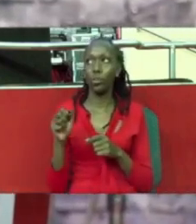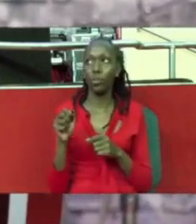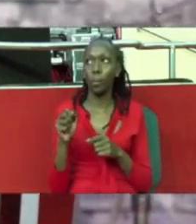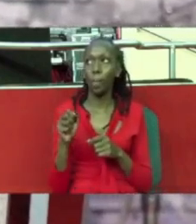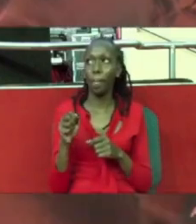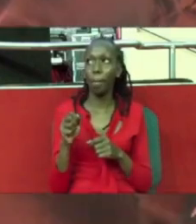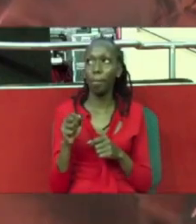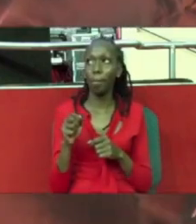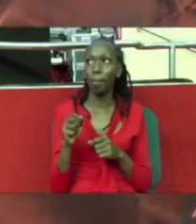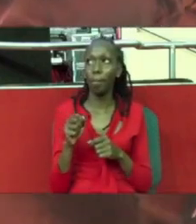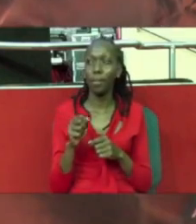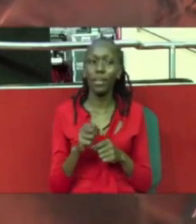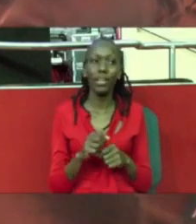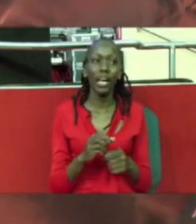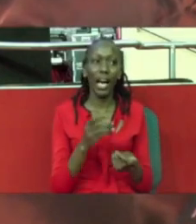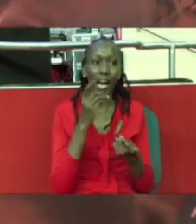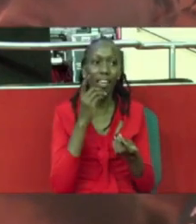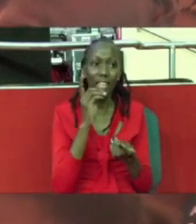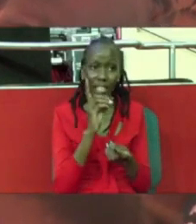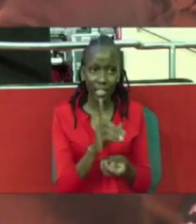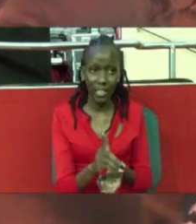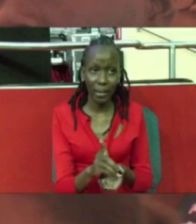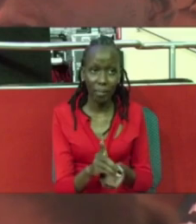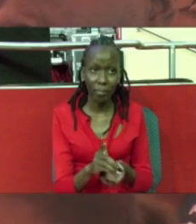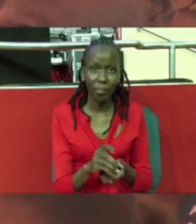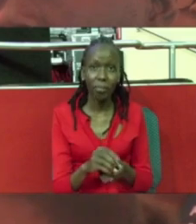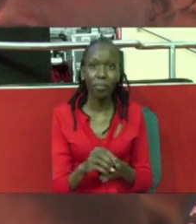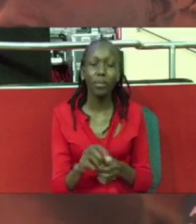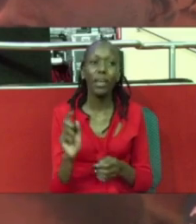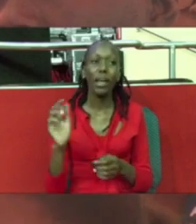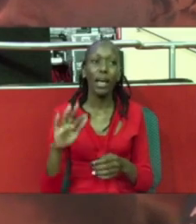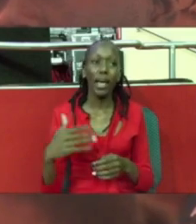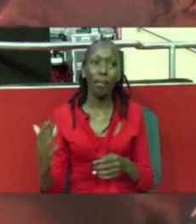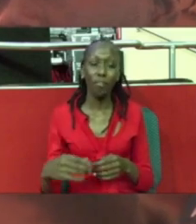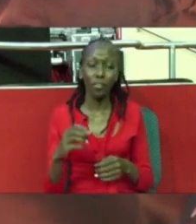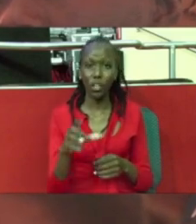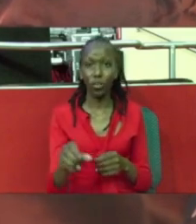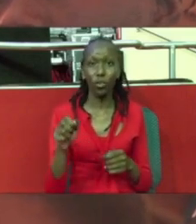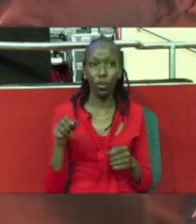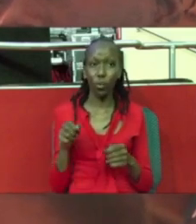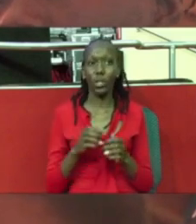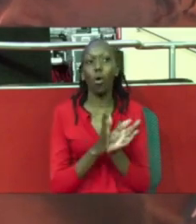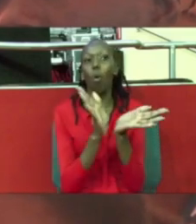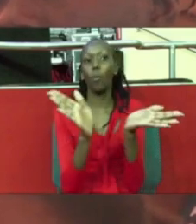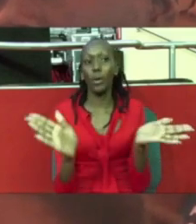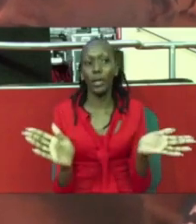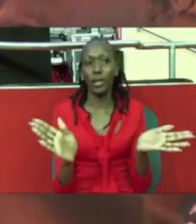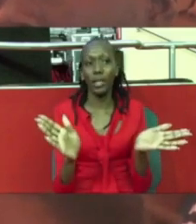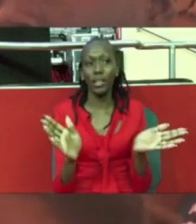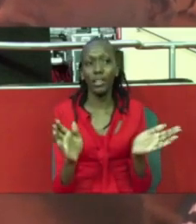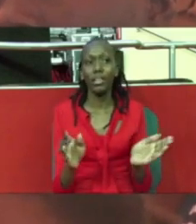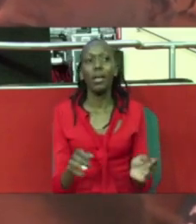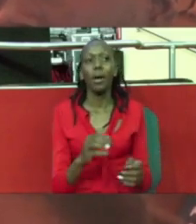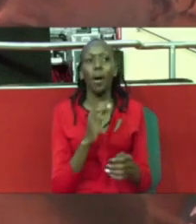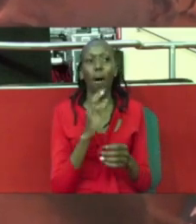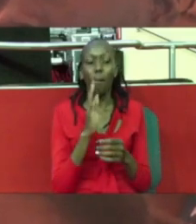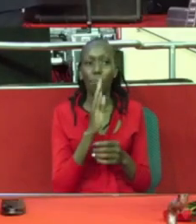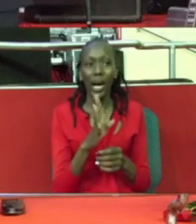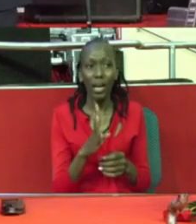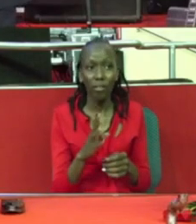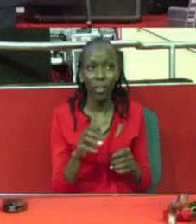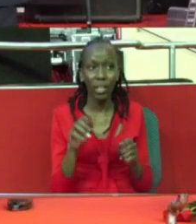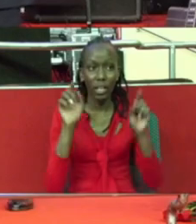I decree every door opened, natangaza kila mlango kufunguliwa, every door that is opened by the devil, kila mlango uliofunguliwa